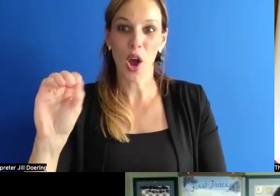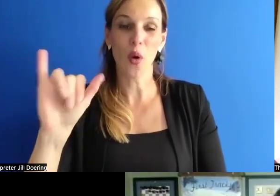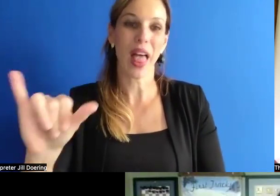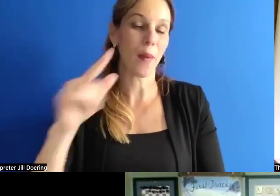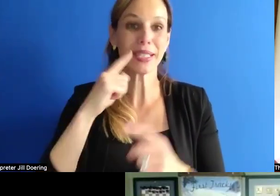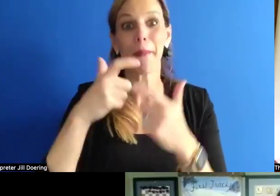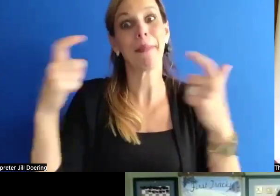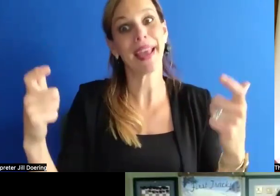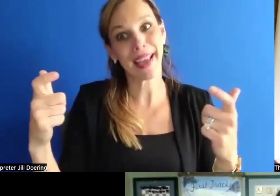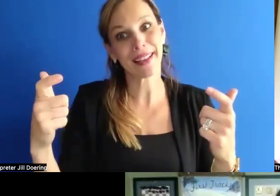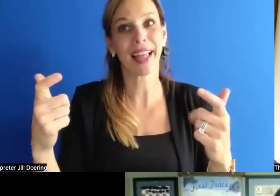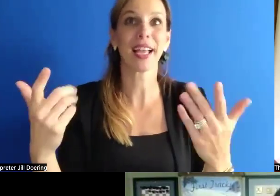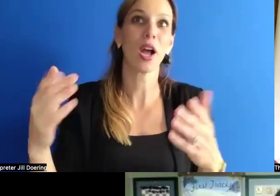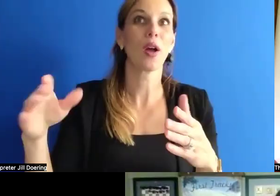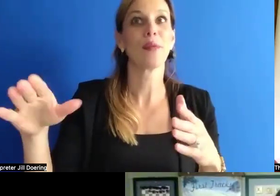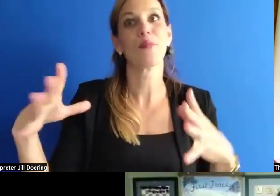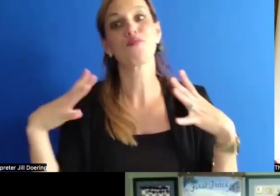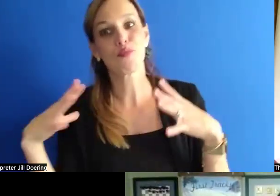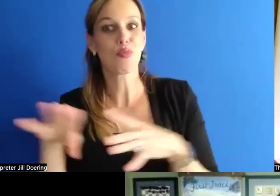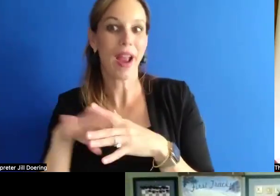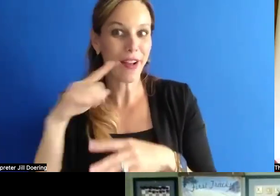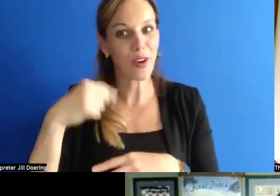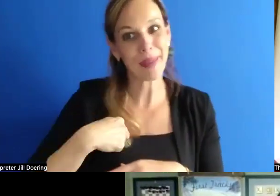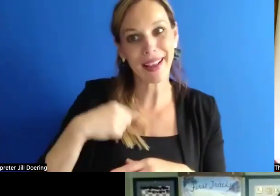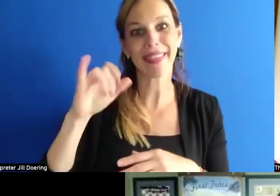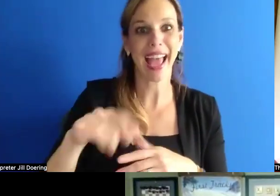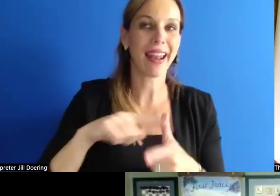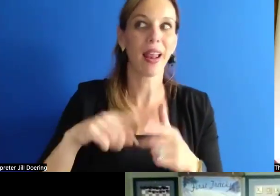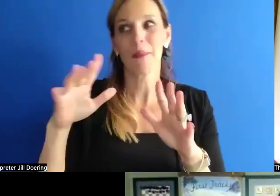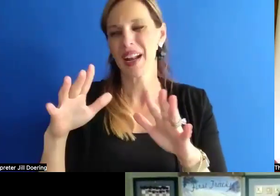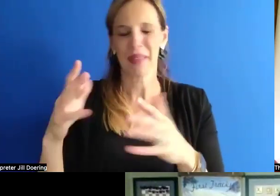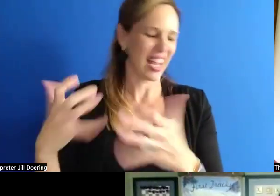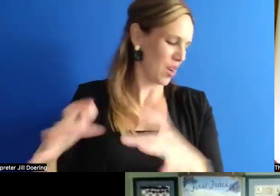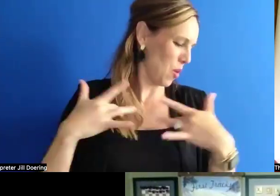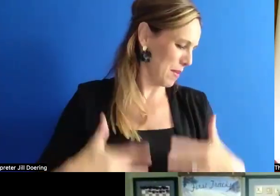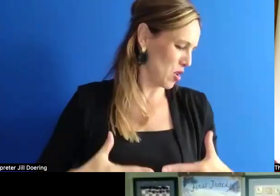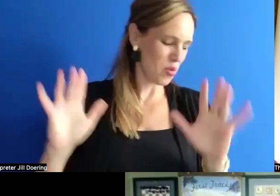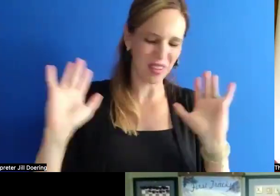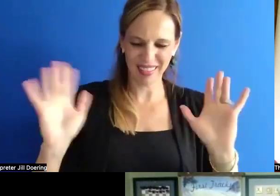do it and X, Y, and Z. And I didn't want to. And then